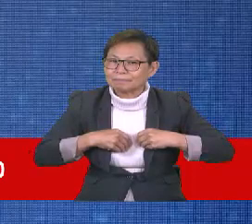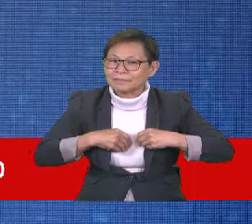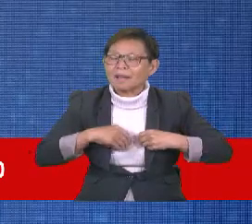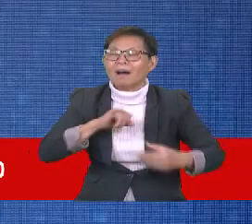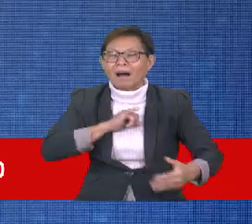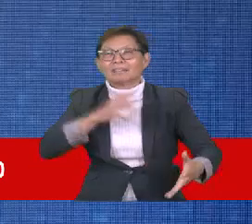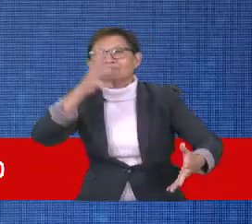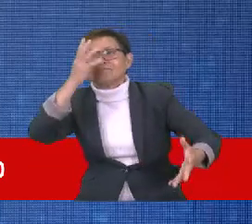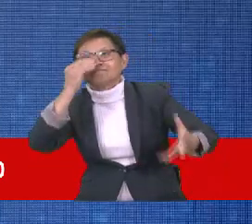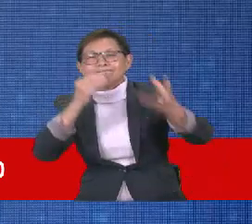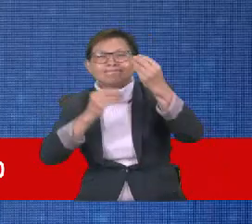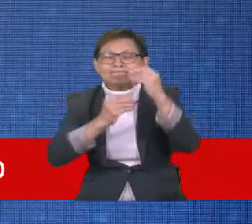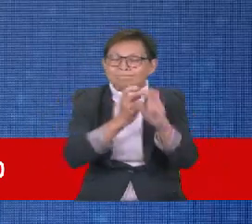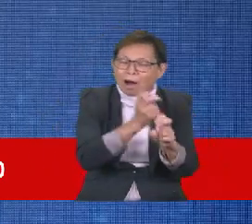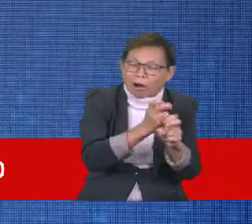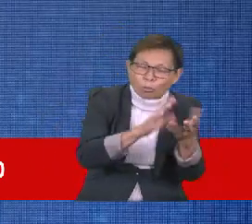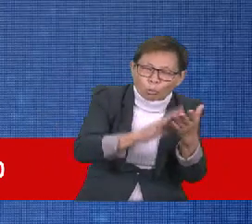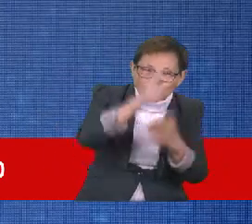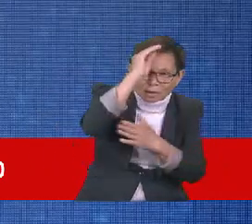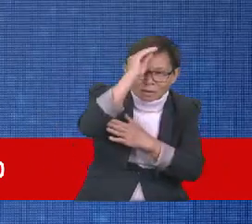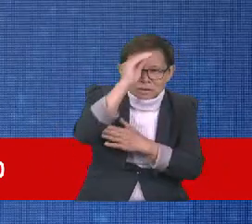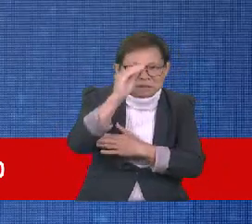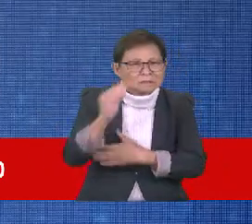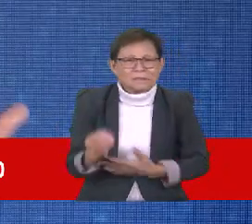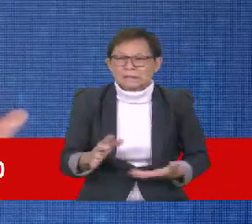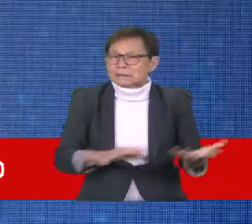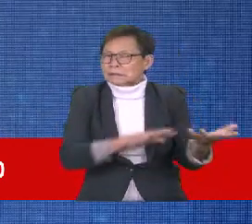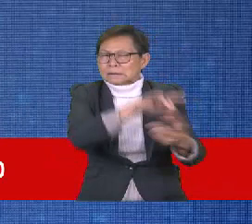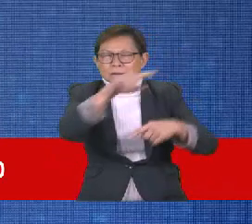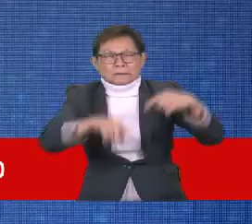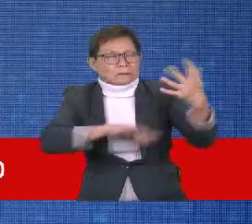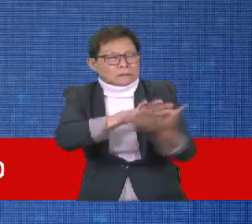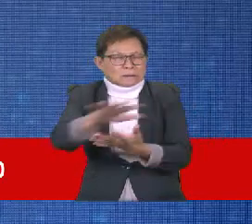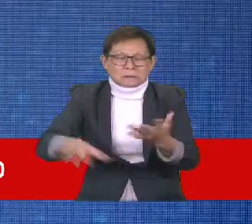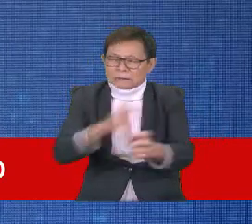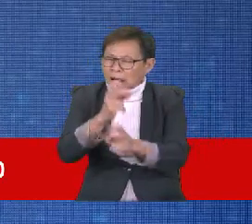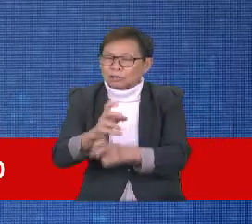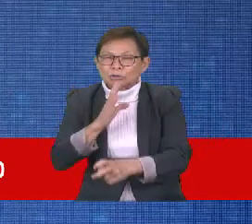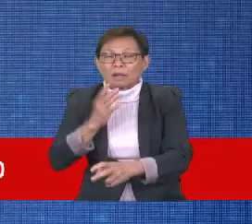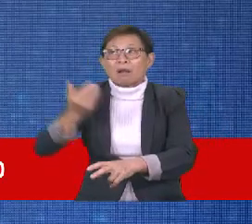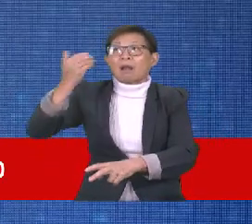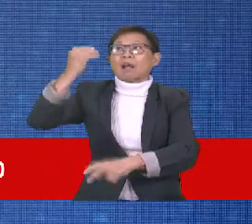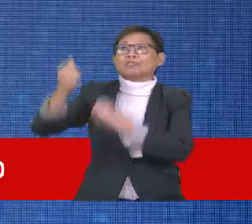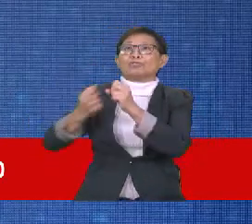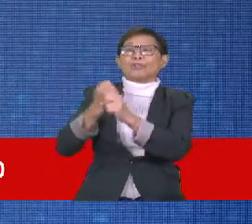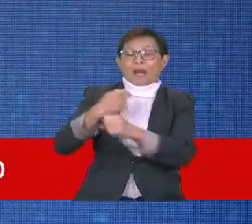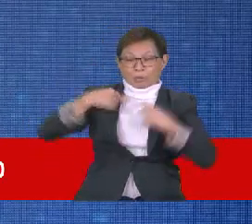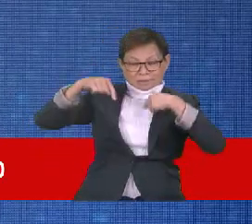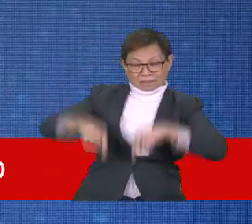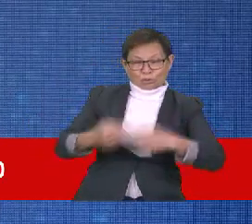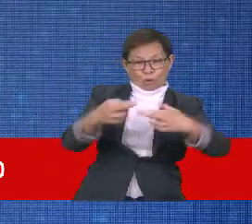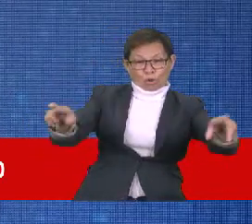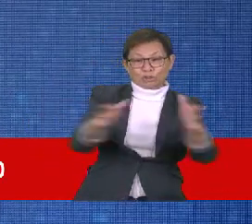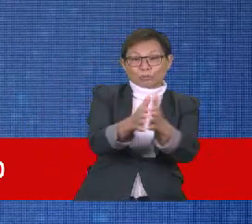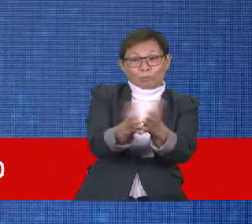I've learned the hard way. The tribulations is not easy. It was easy to say. I was here last few years to launch the